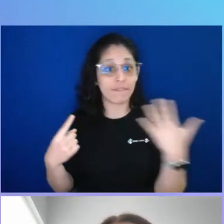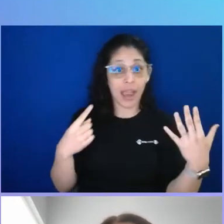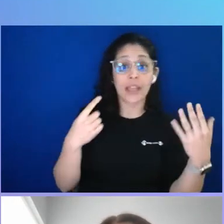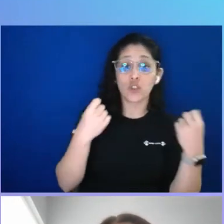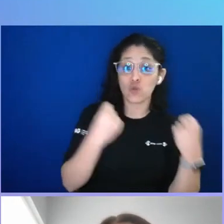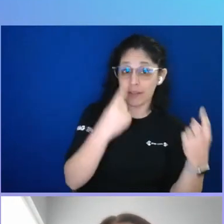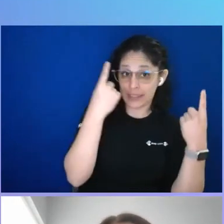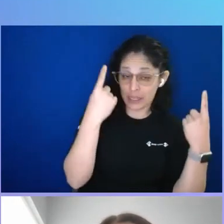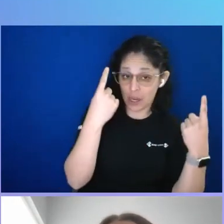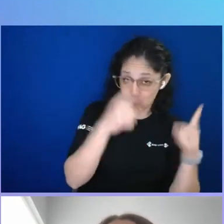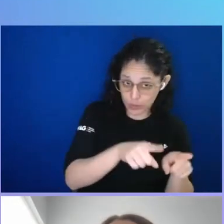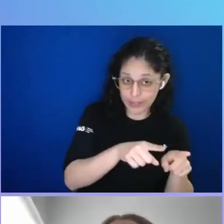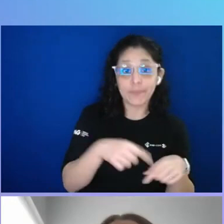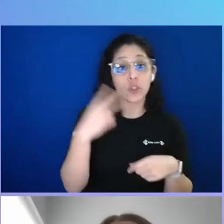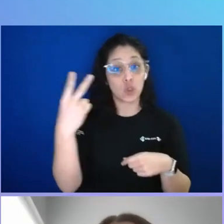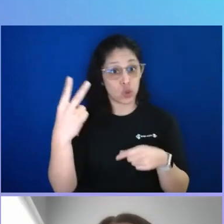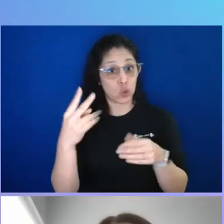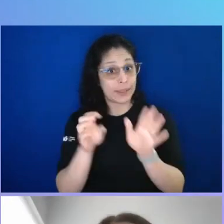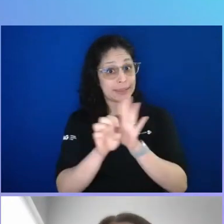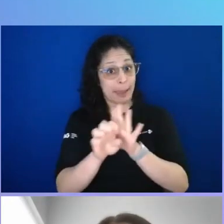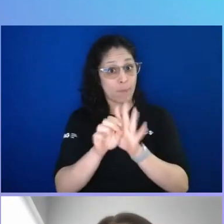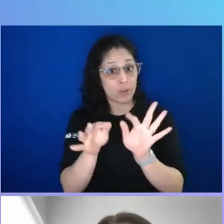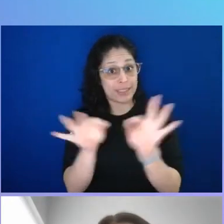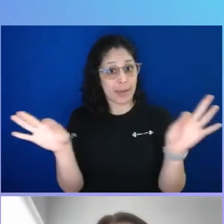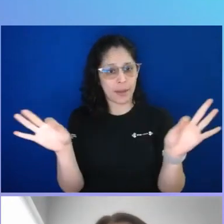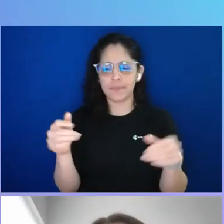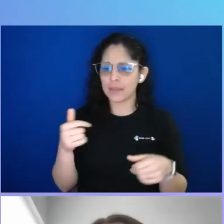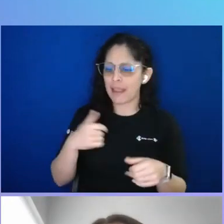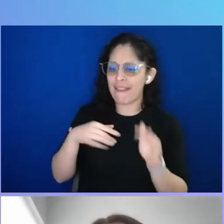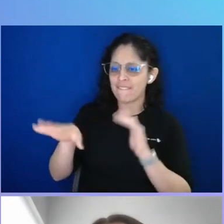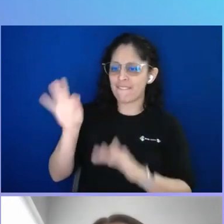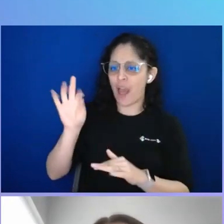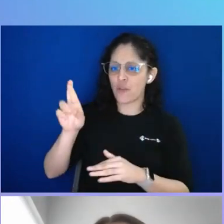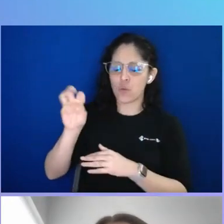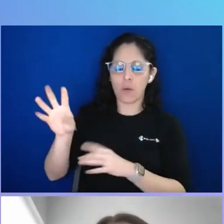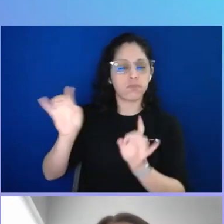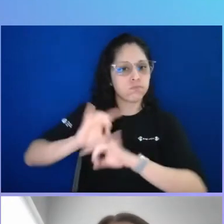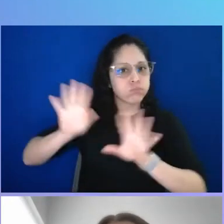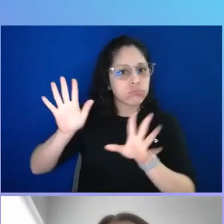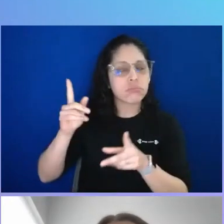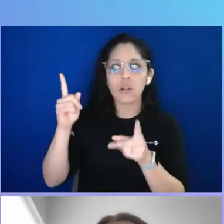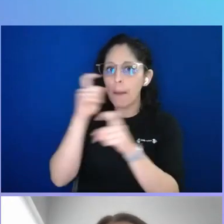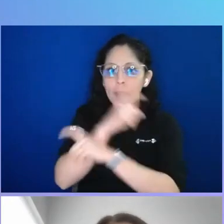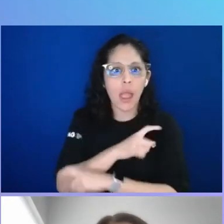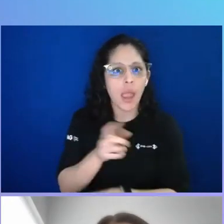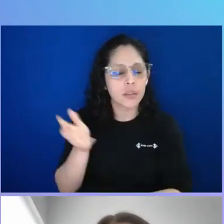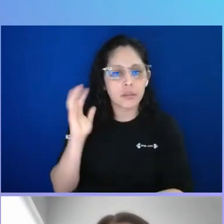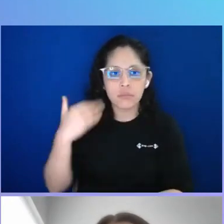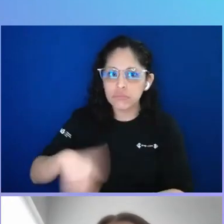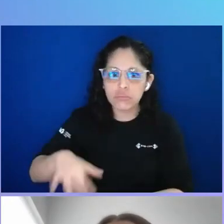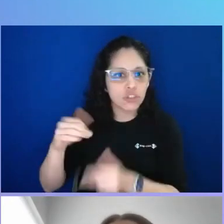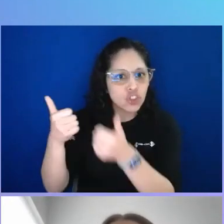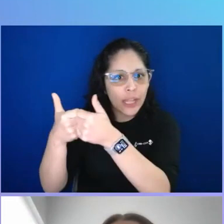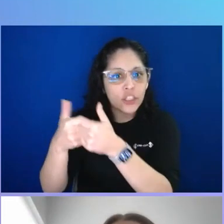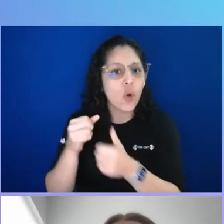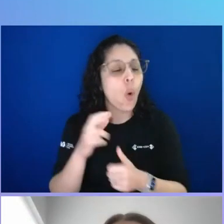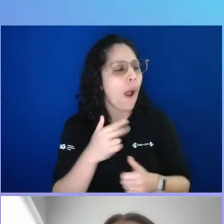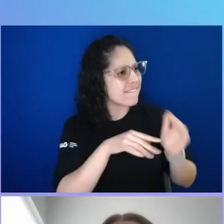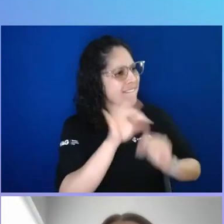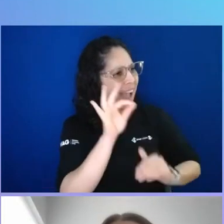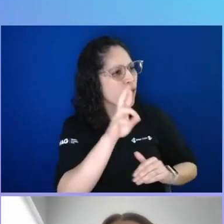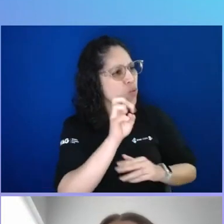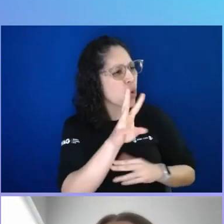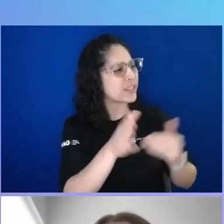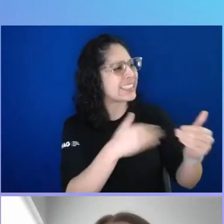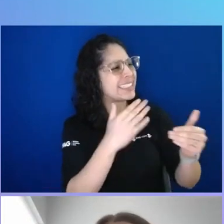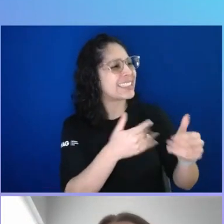of 2 of those statements are, I found the row unnecessarily complex, or I found the row easy to use. And after